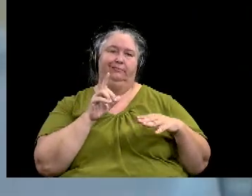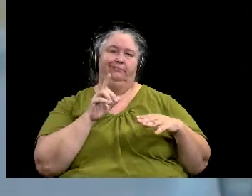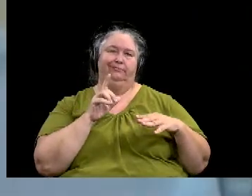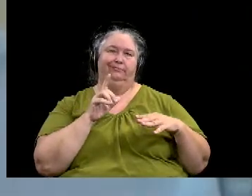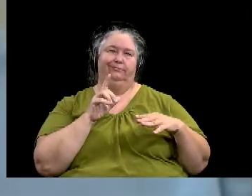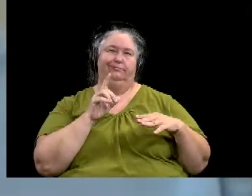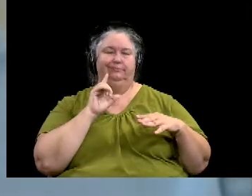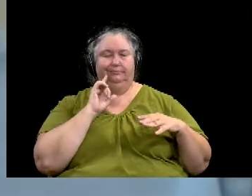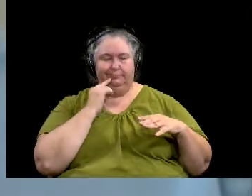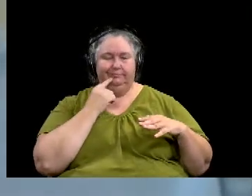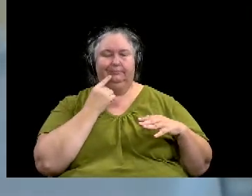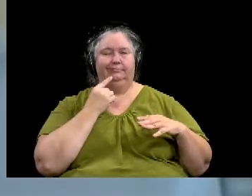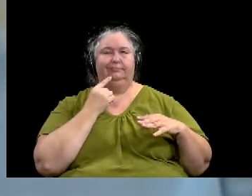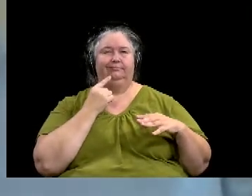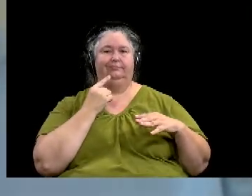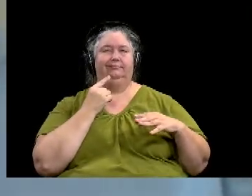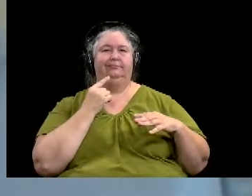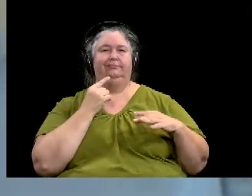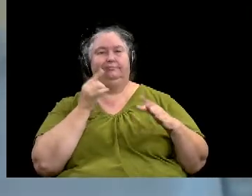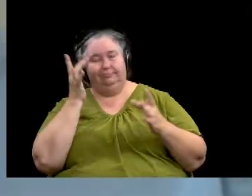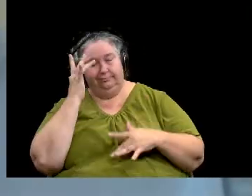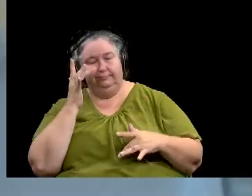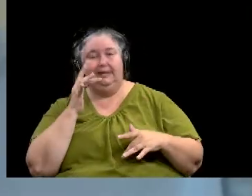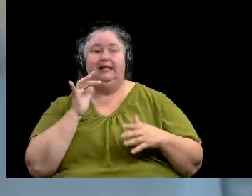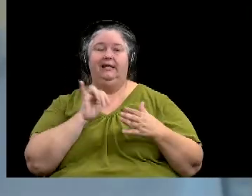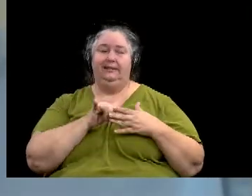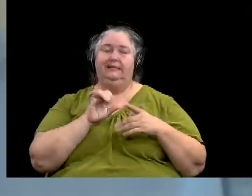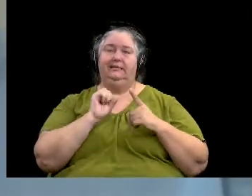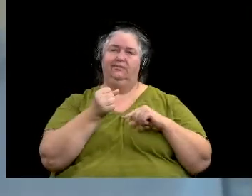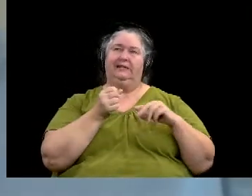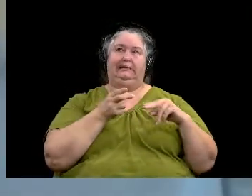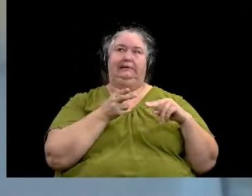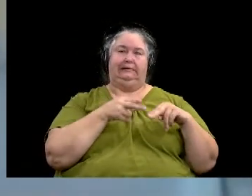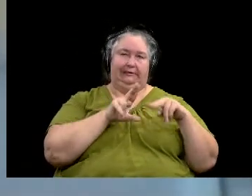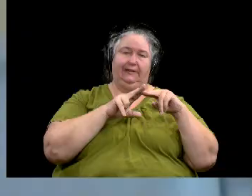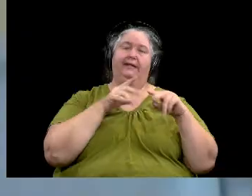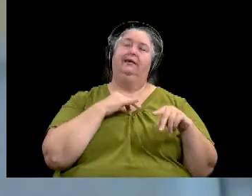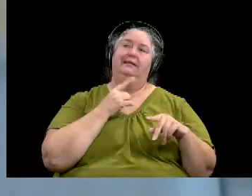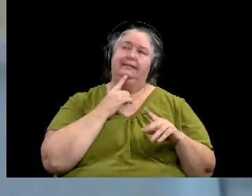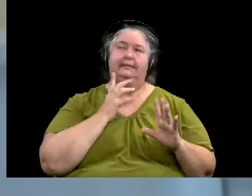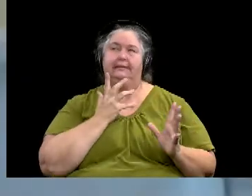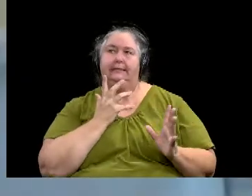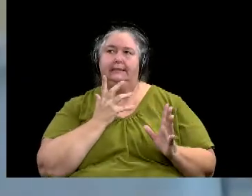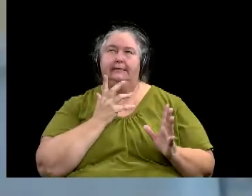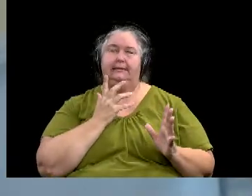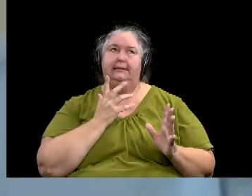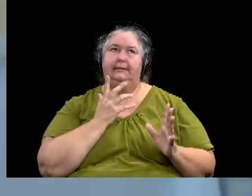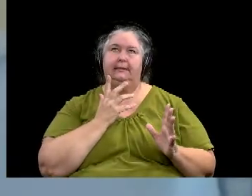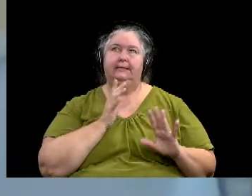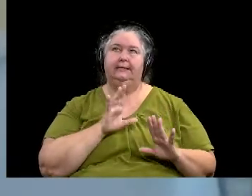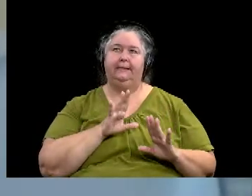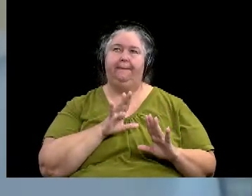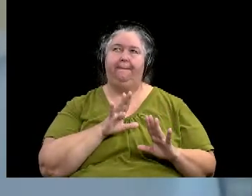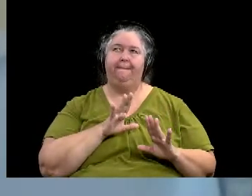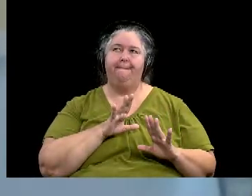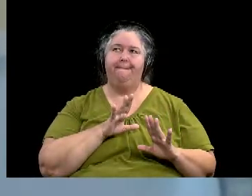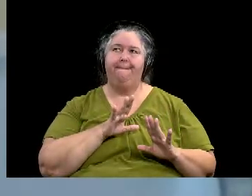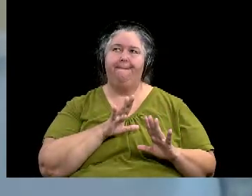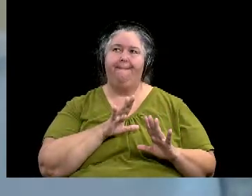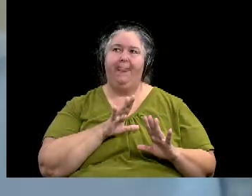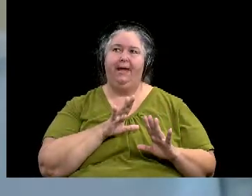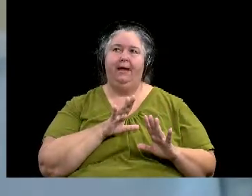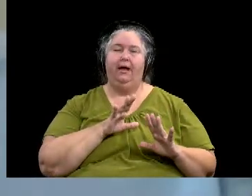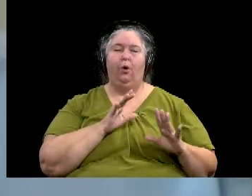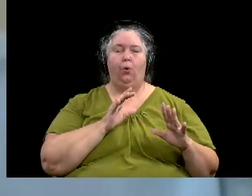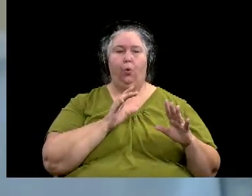say that we are definitely within our early stages of what we could consider to be surge planning. Our